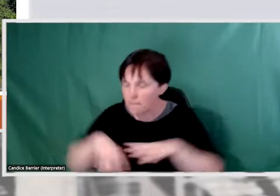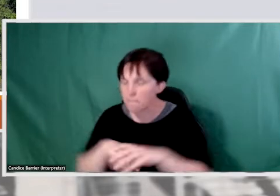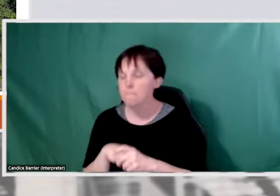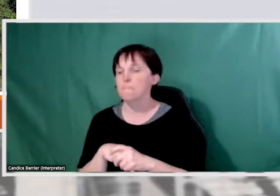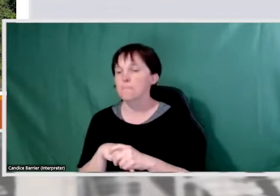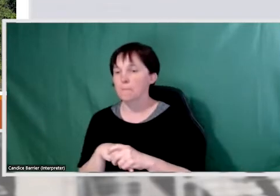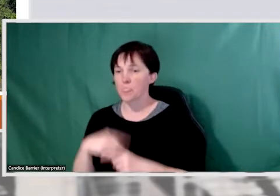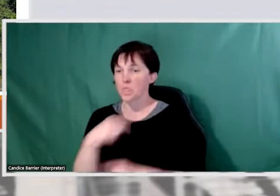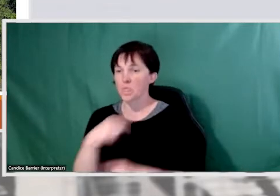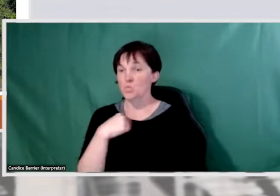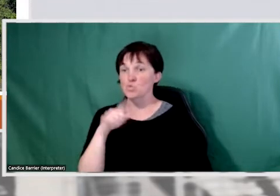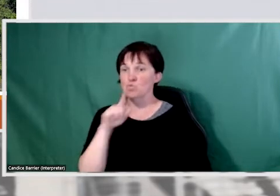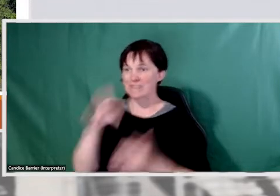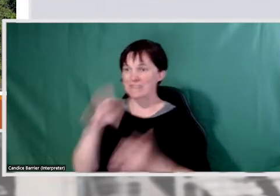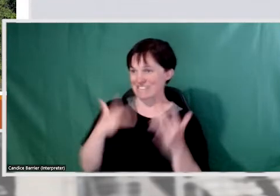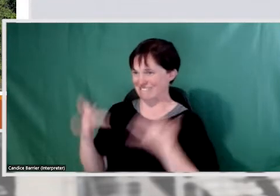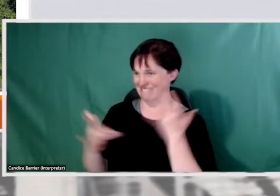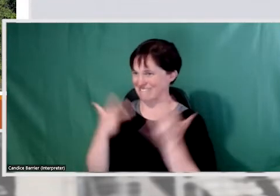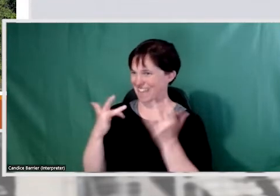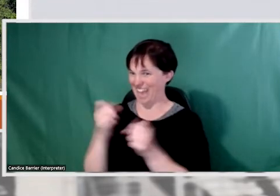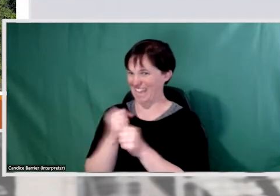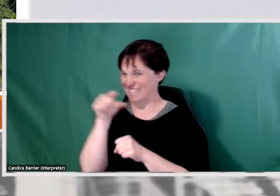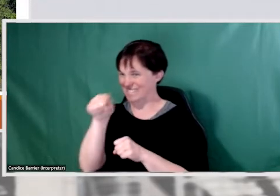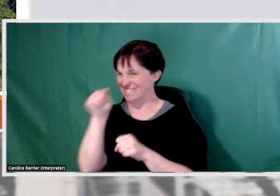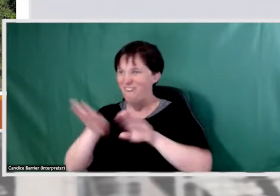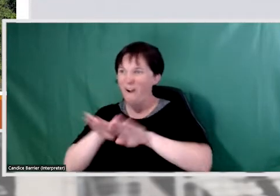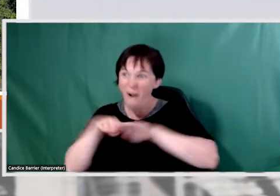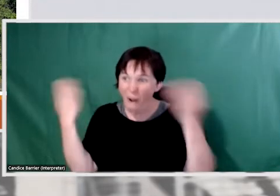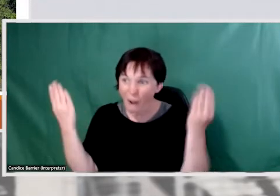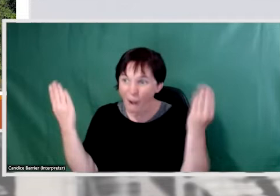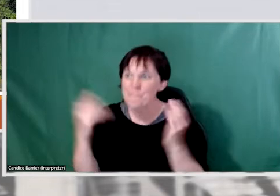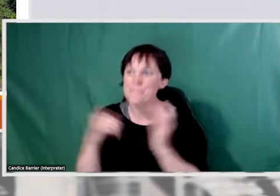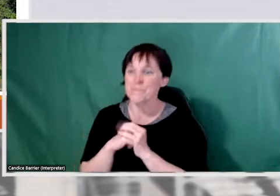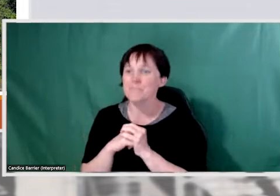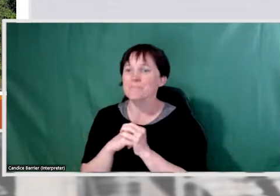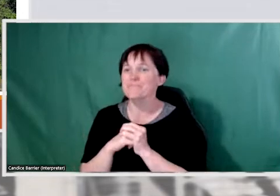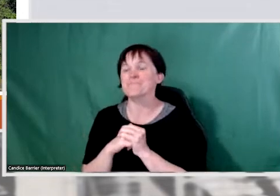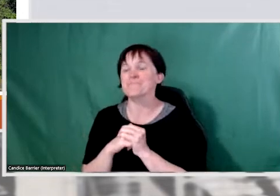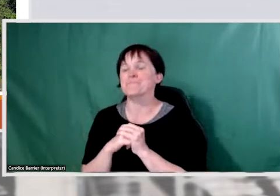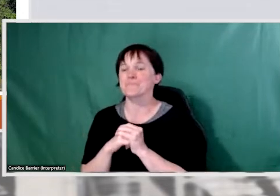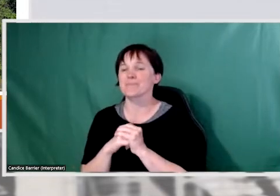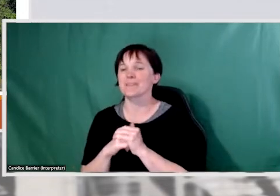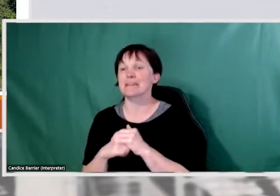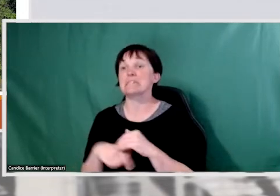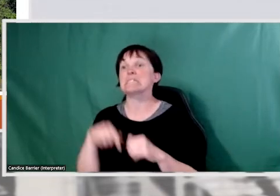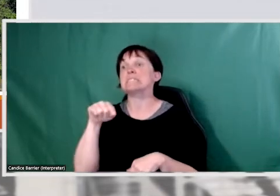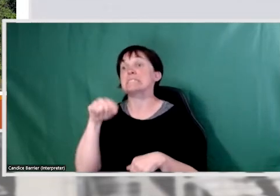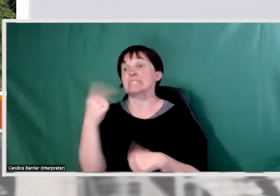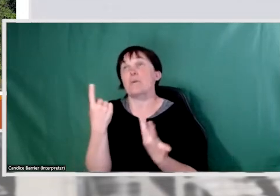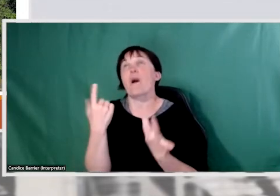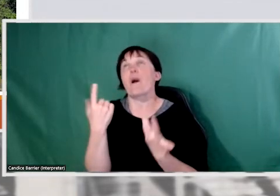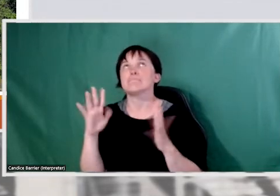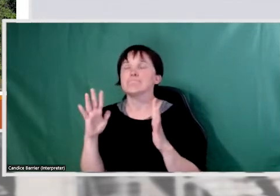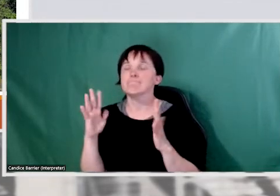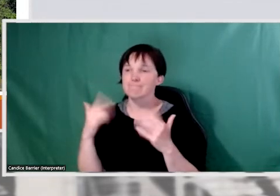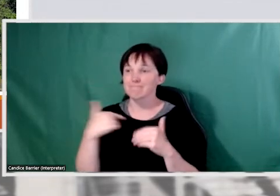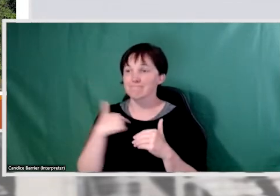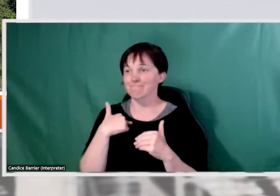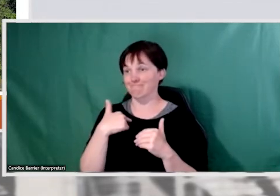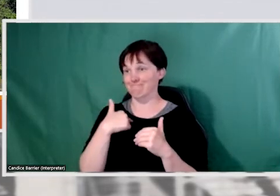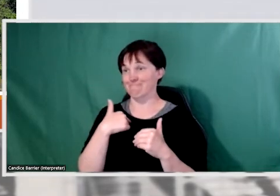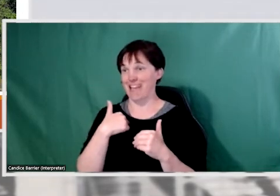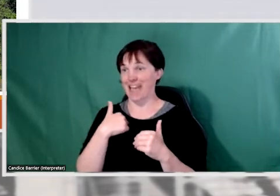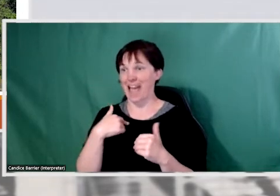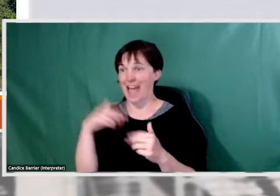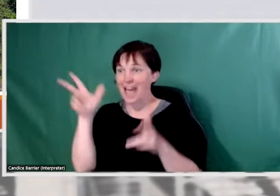We're really kind of excited to get this one open. This is one that I always say, I hear a